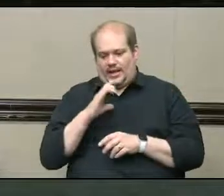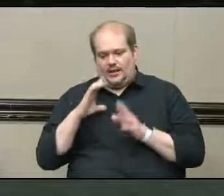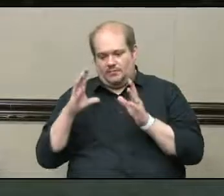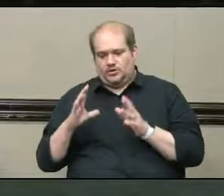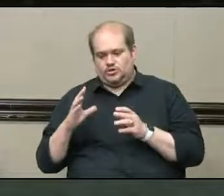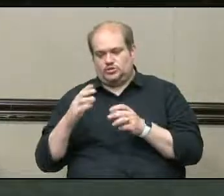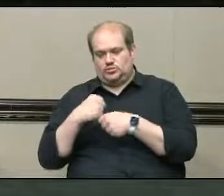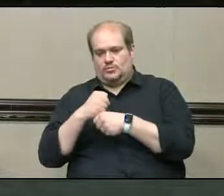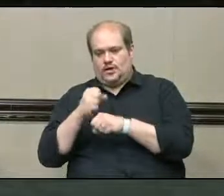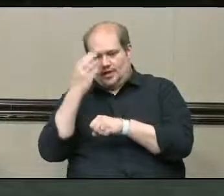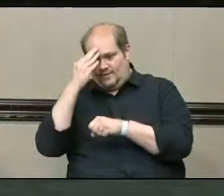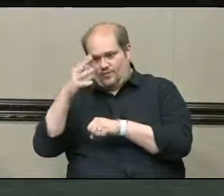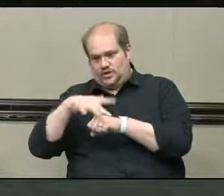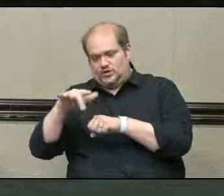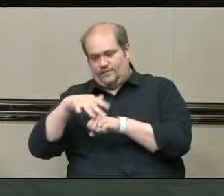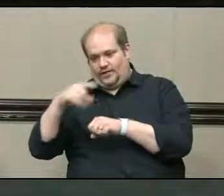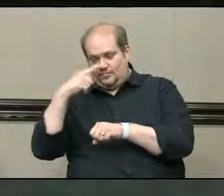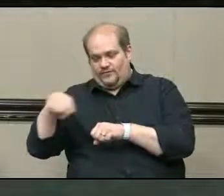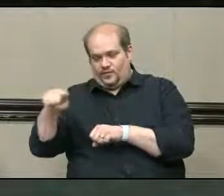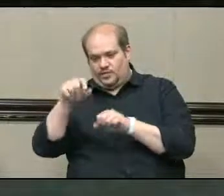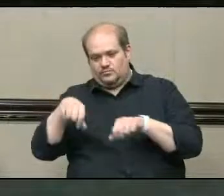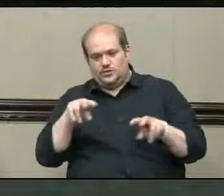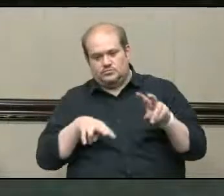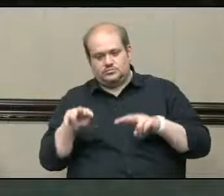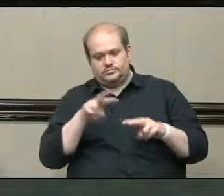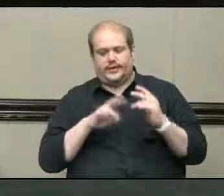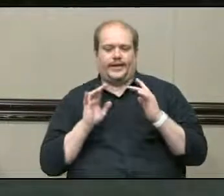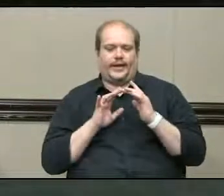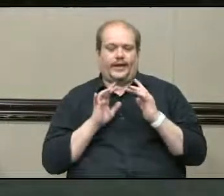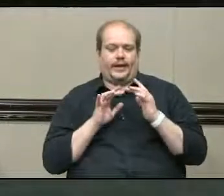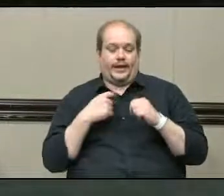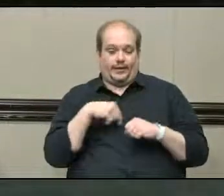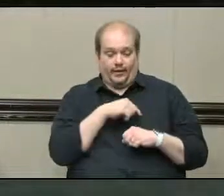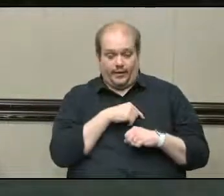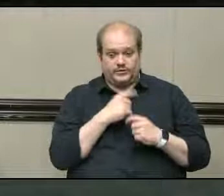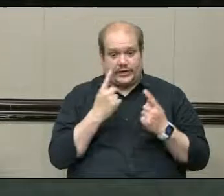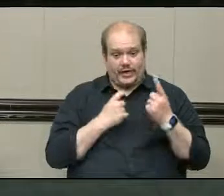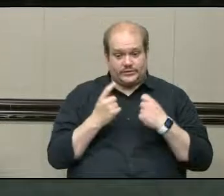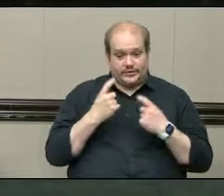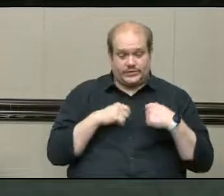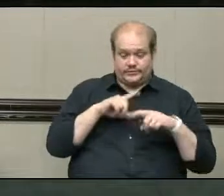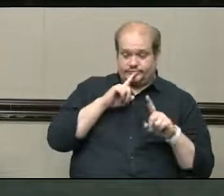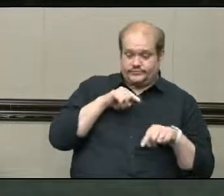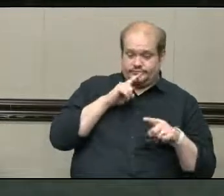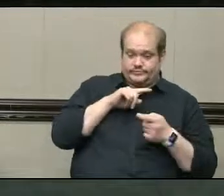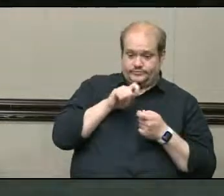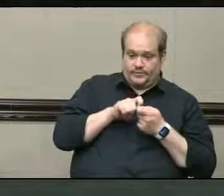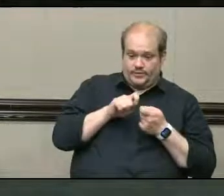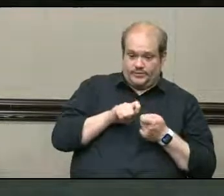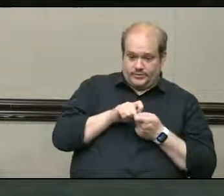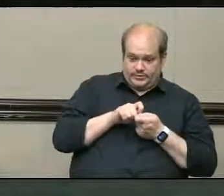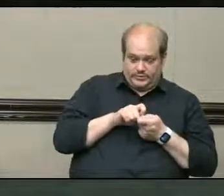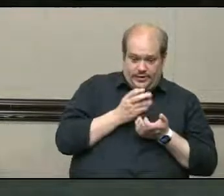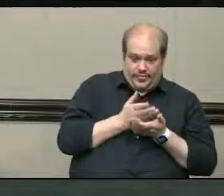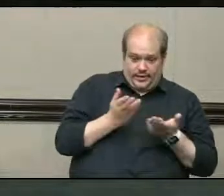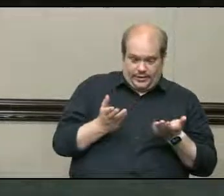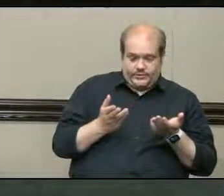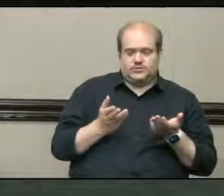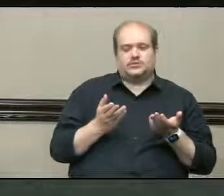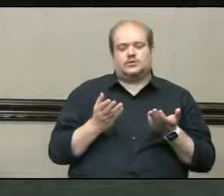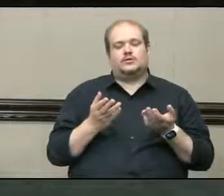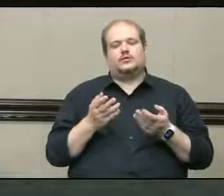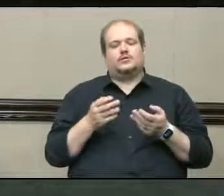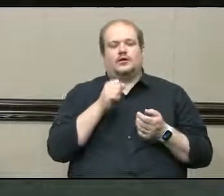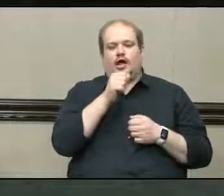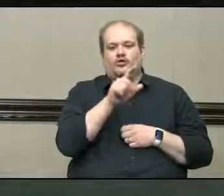to them. So they will be able to, contact us, ask us questions, particularly about a certain item. But instead